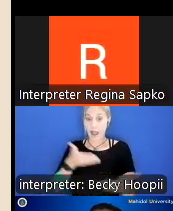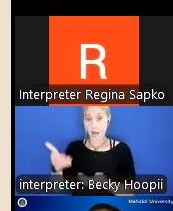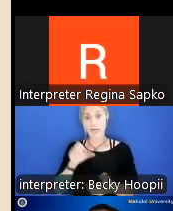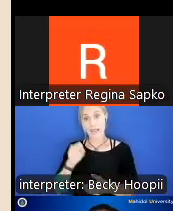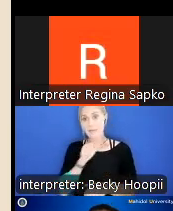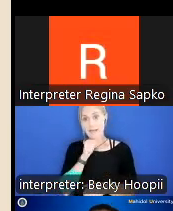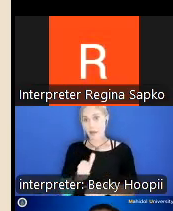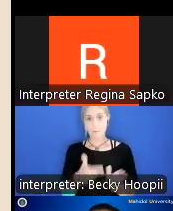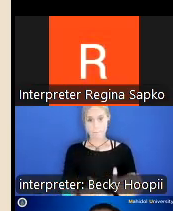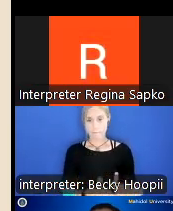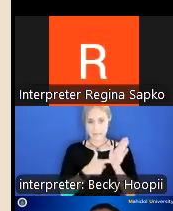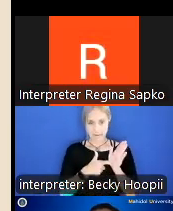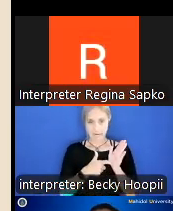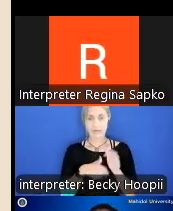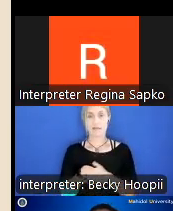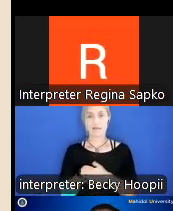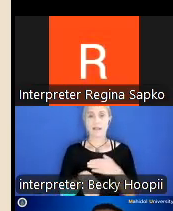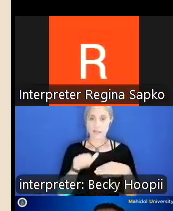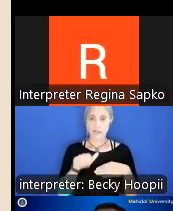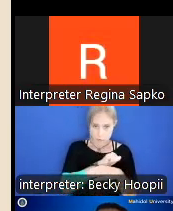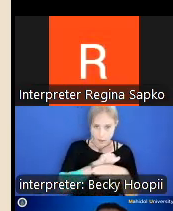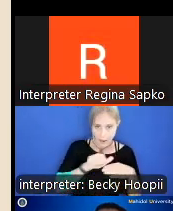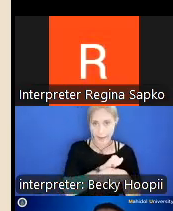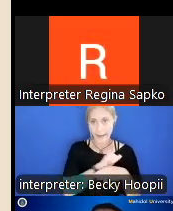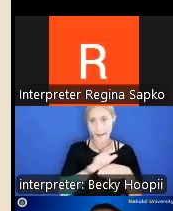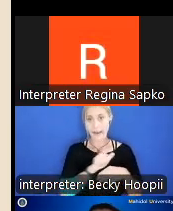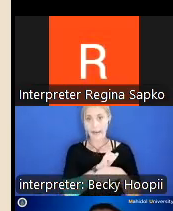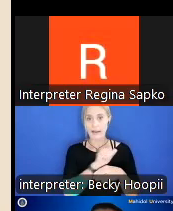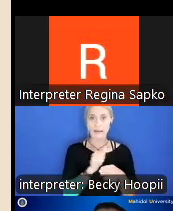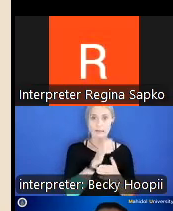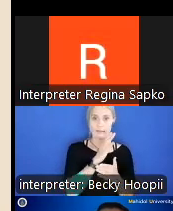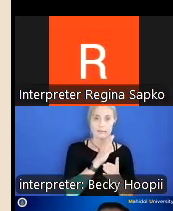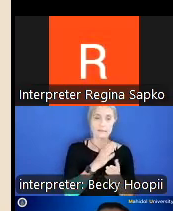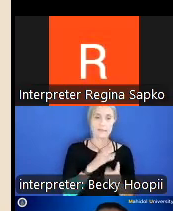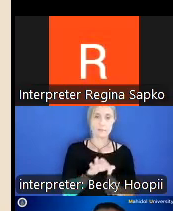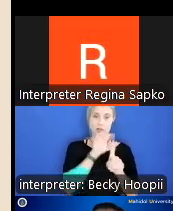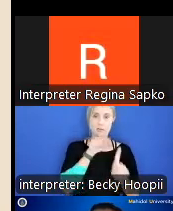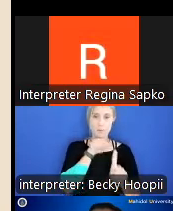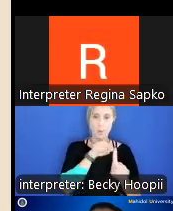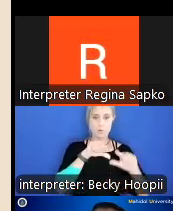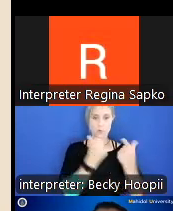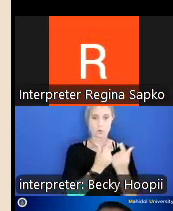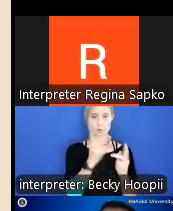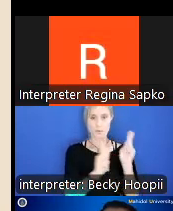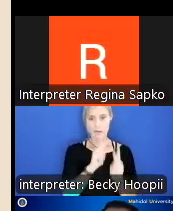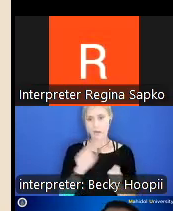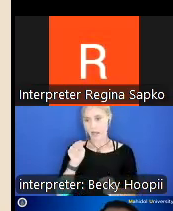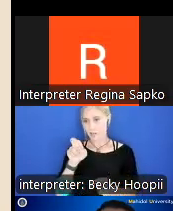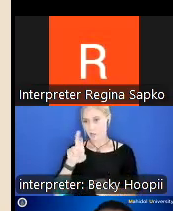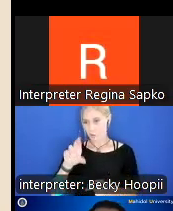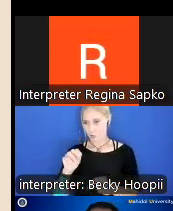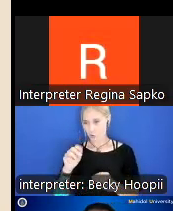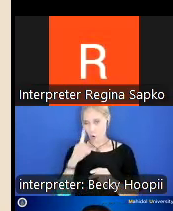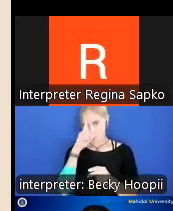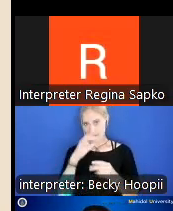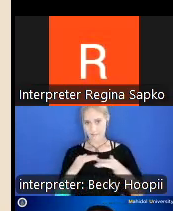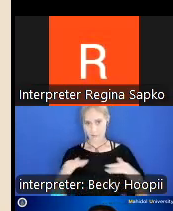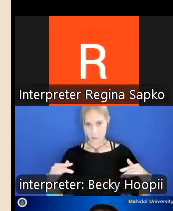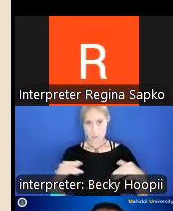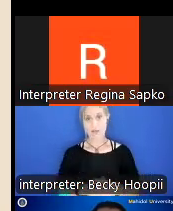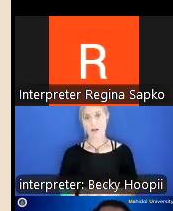and especially for some group of people, for example, like neurodivergent or intellectual